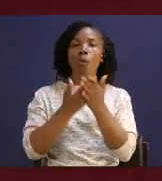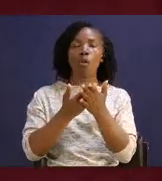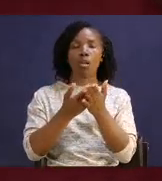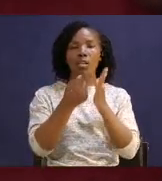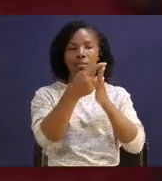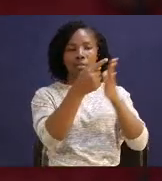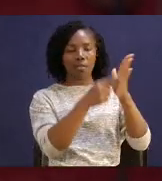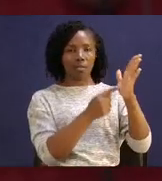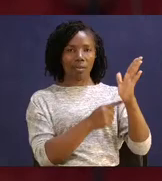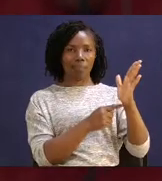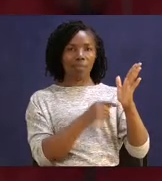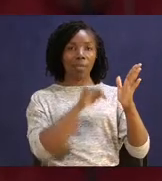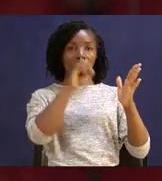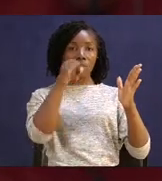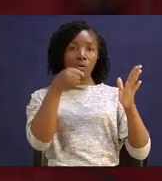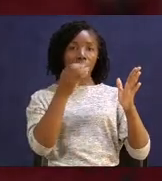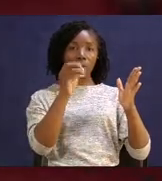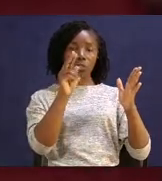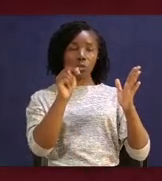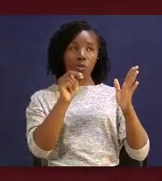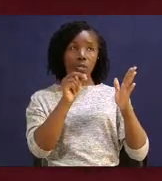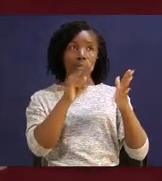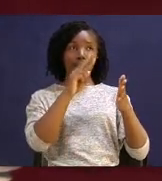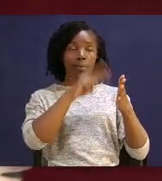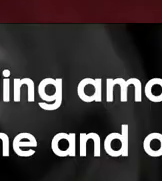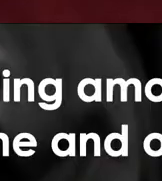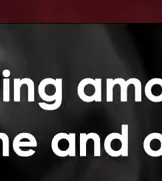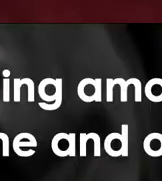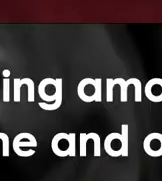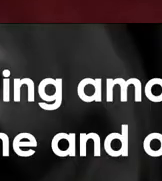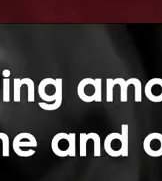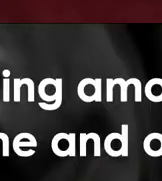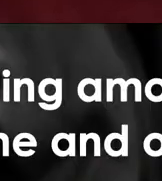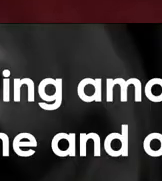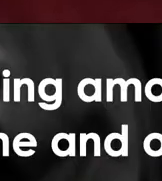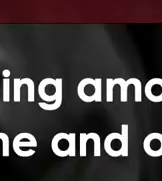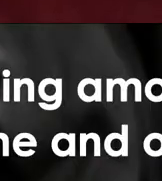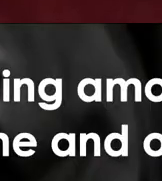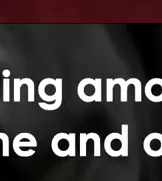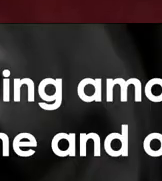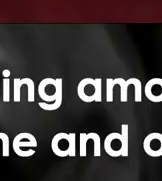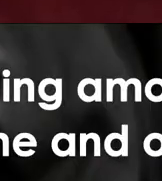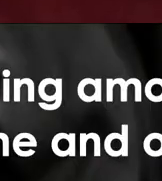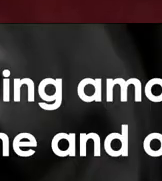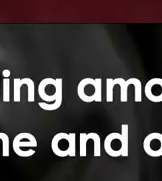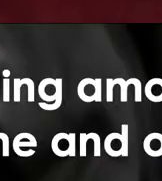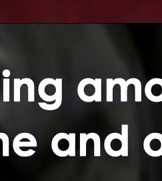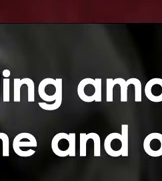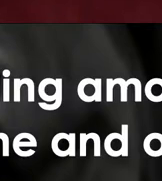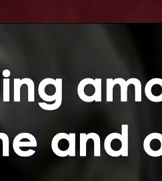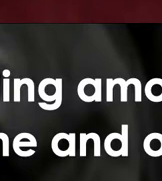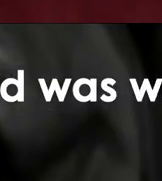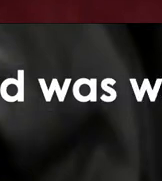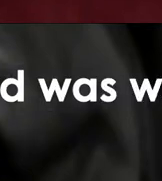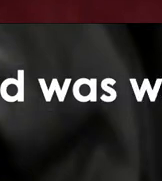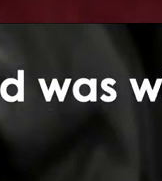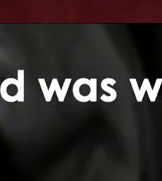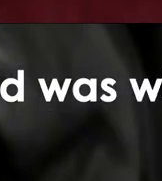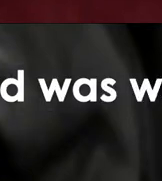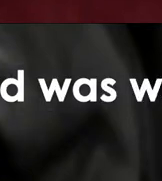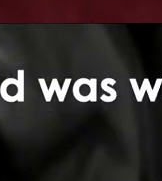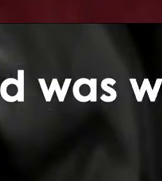So let me read John, and then verse 1, because sometimes you have to start from the beginning. The Bible says this in the beginning. Okay, here